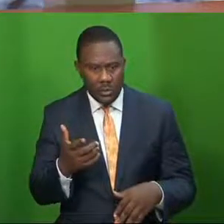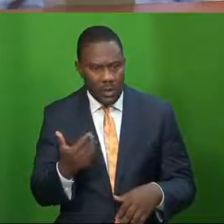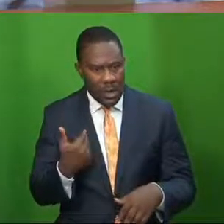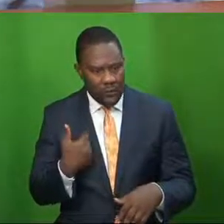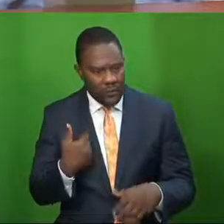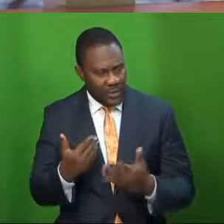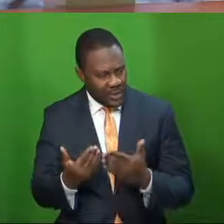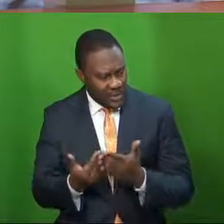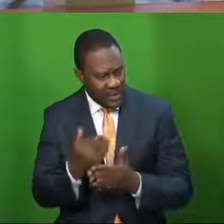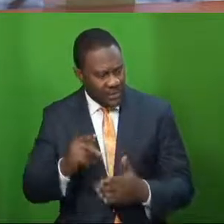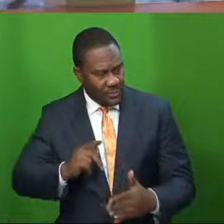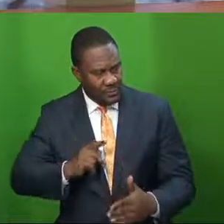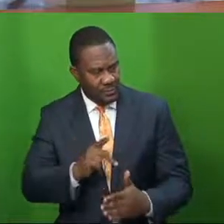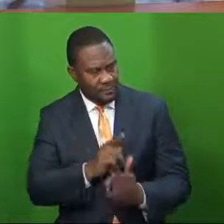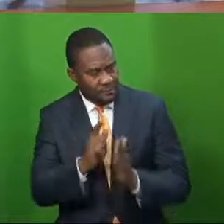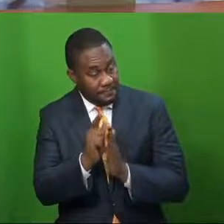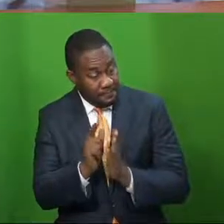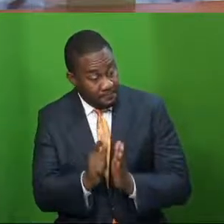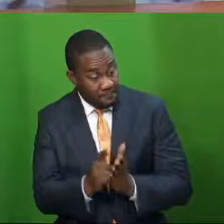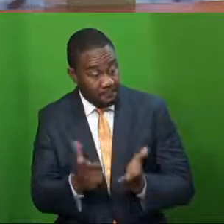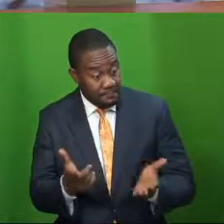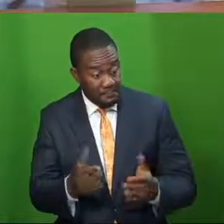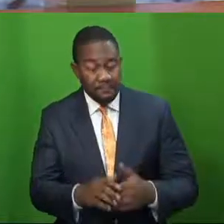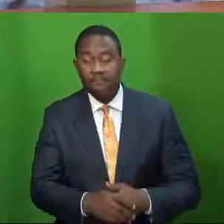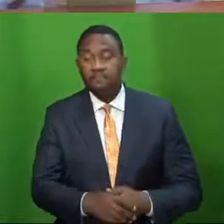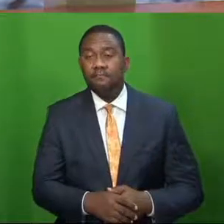orders. And then, Mr. Speaker,